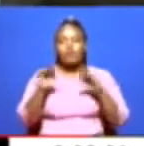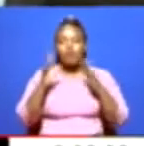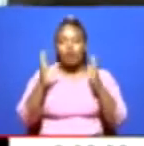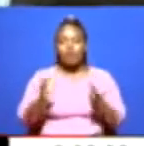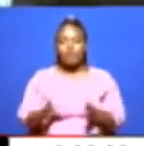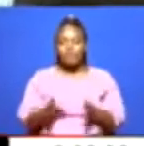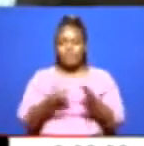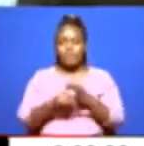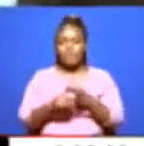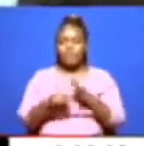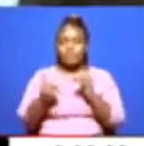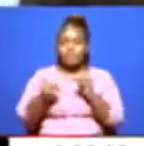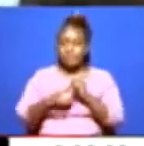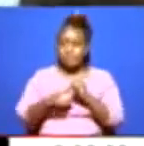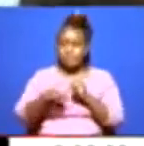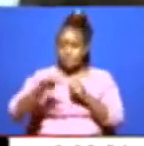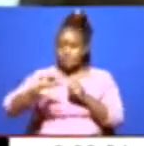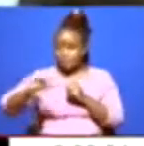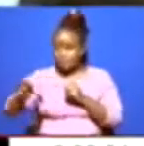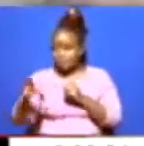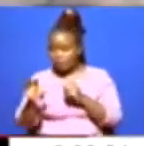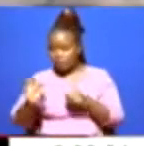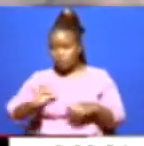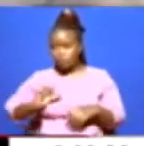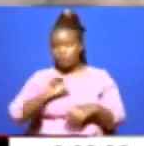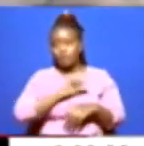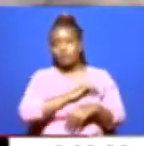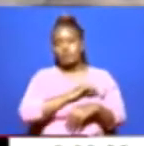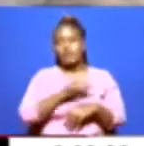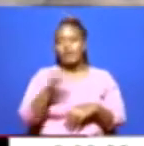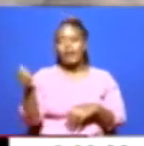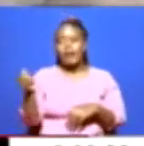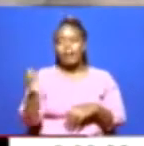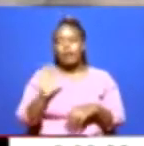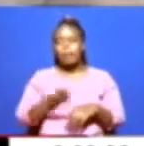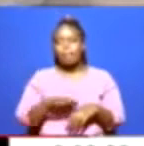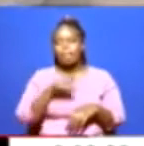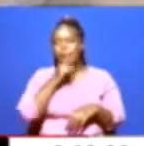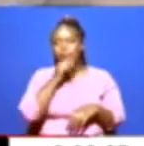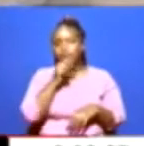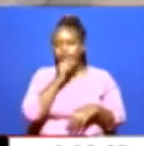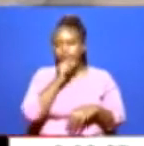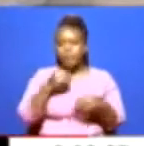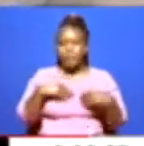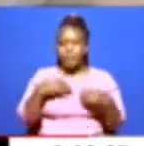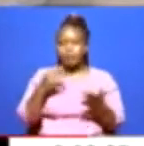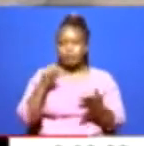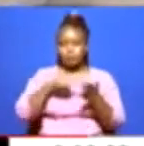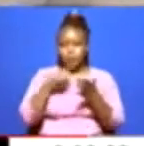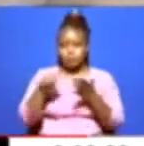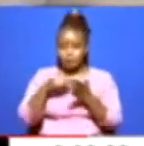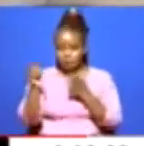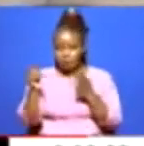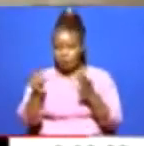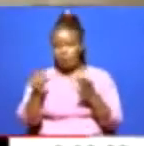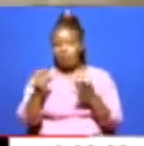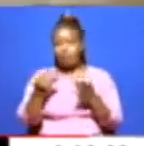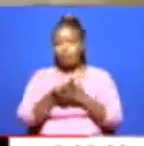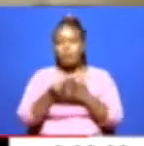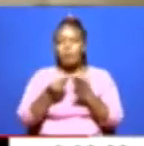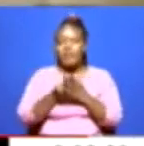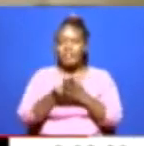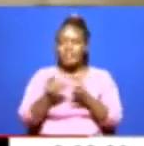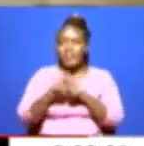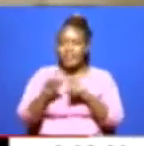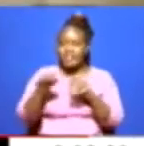employees, businessman Charles Chege and his wife Beth Wangeshi are facing charges of money laundering in relation to irregular award of contracts